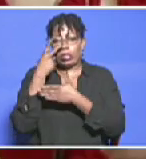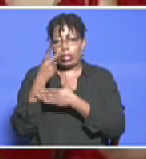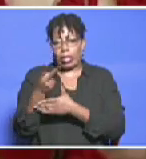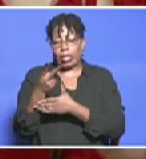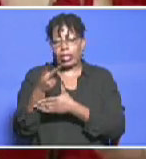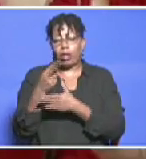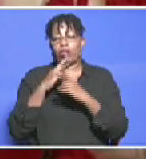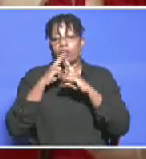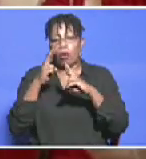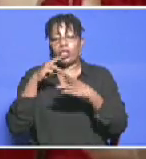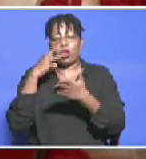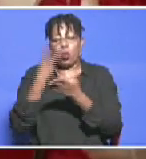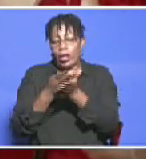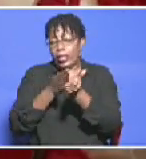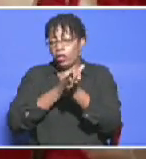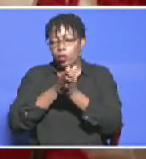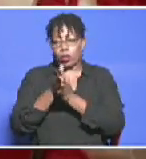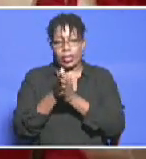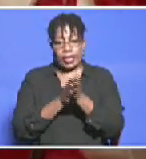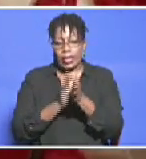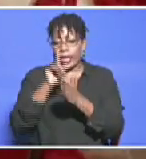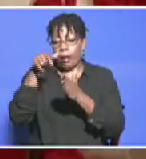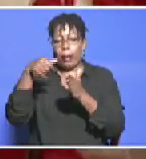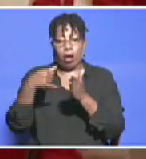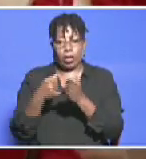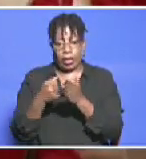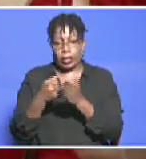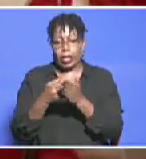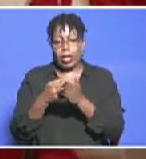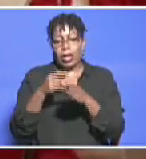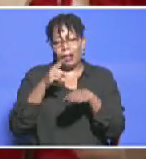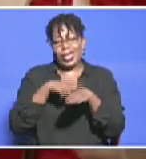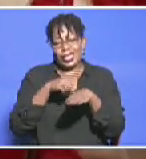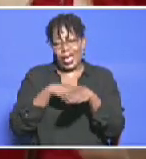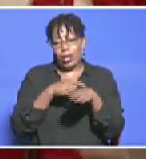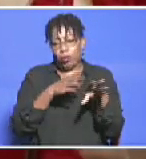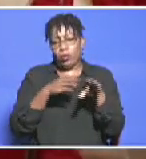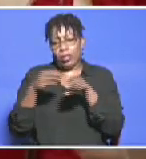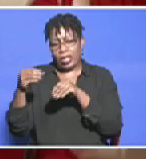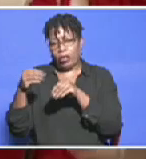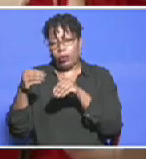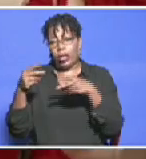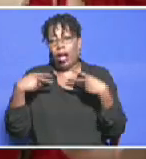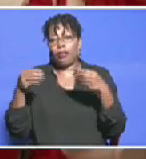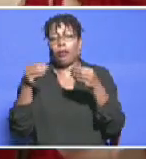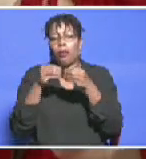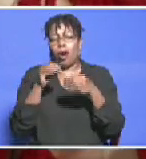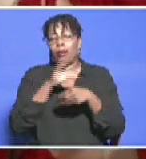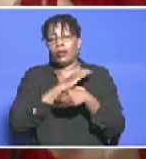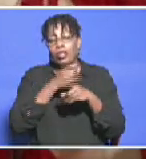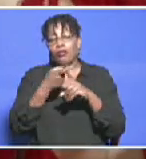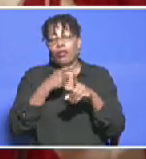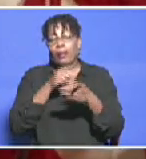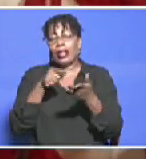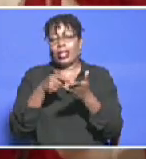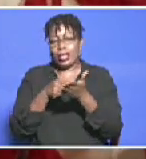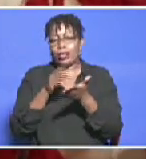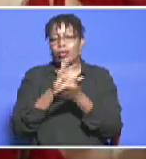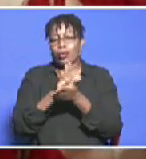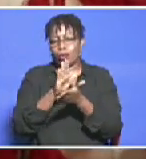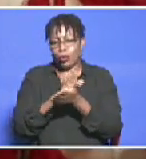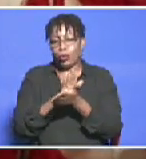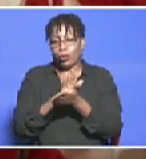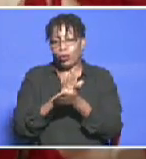very well. They're enthusiastic about it. And I believe by the time we leave, we're going to have many more officers from this school in